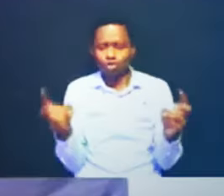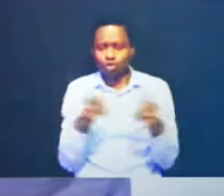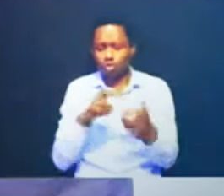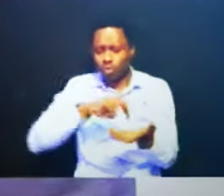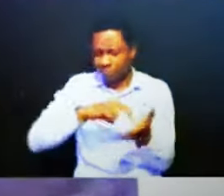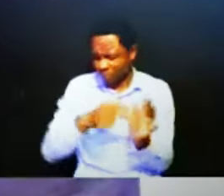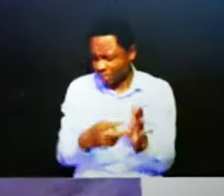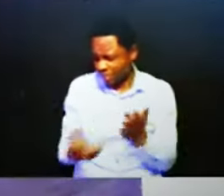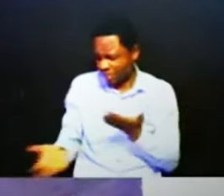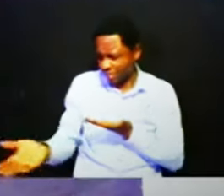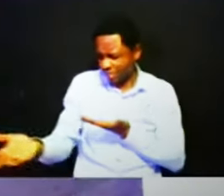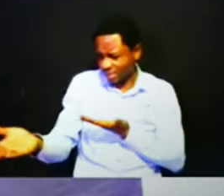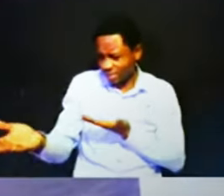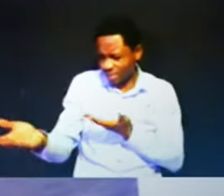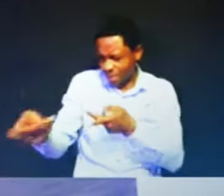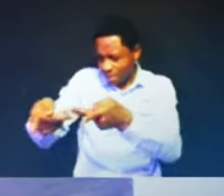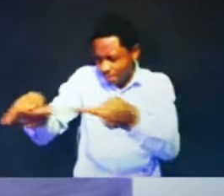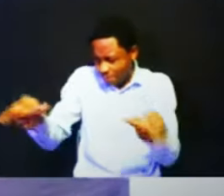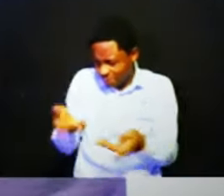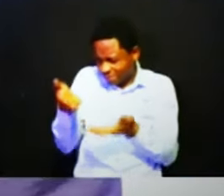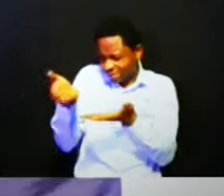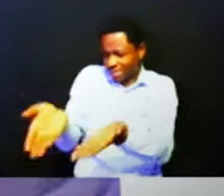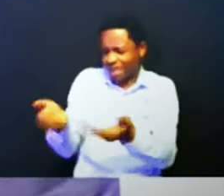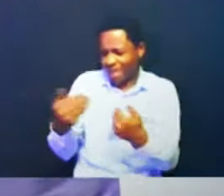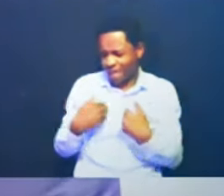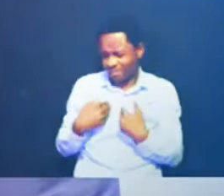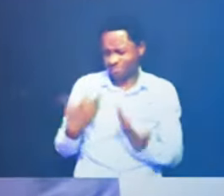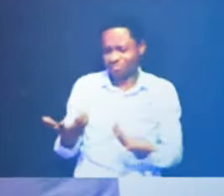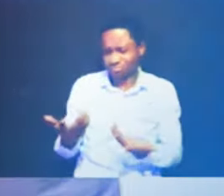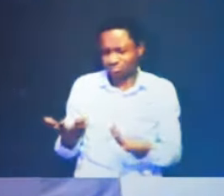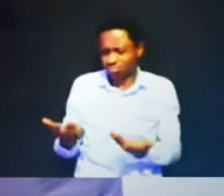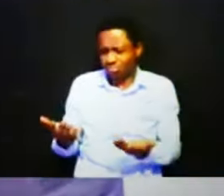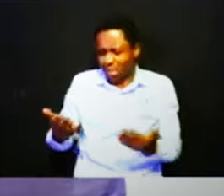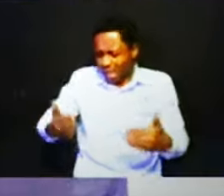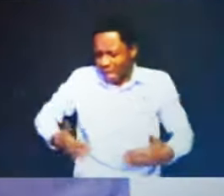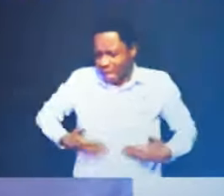there was so exalting so